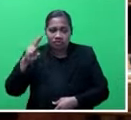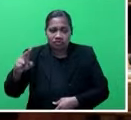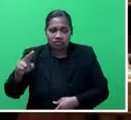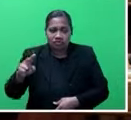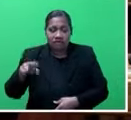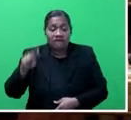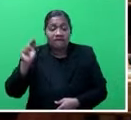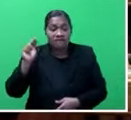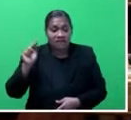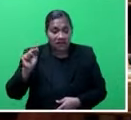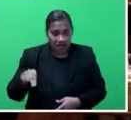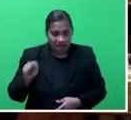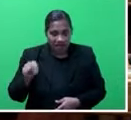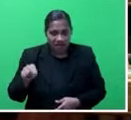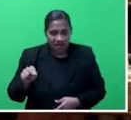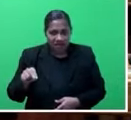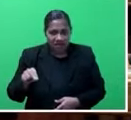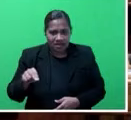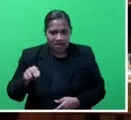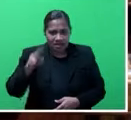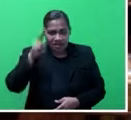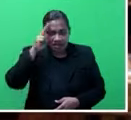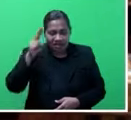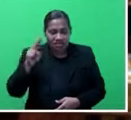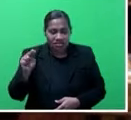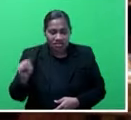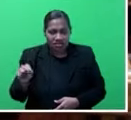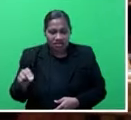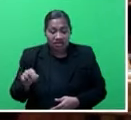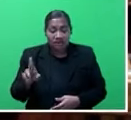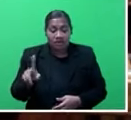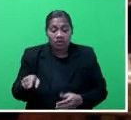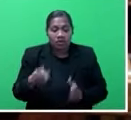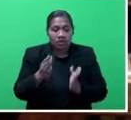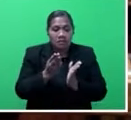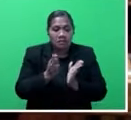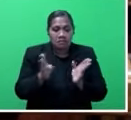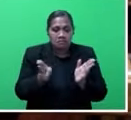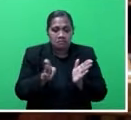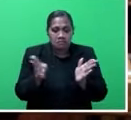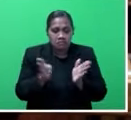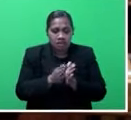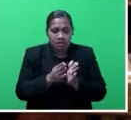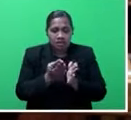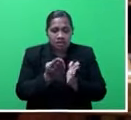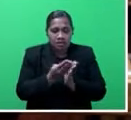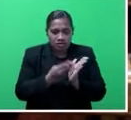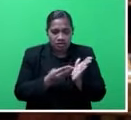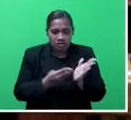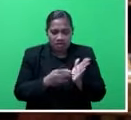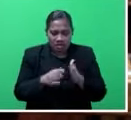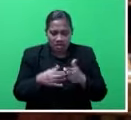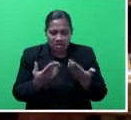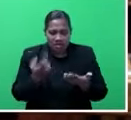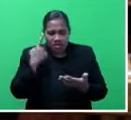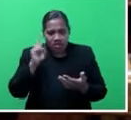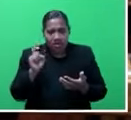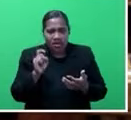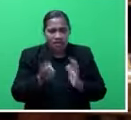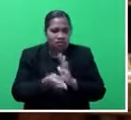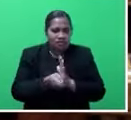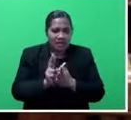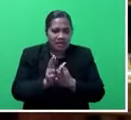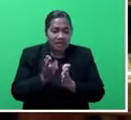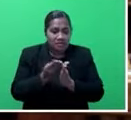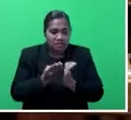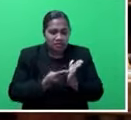need for this mini budget, or what they are now calling a revised budget. The reason for